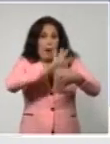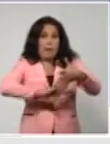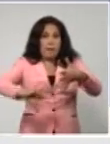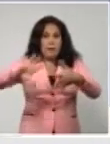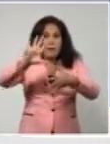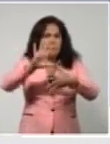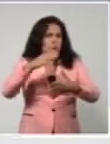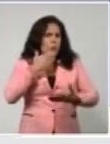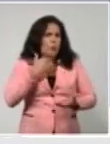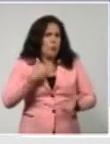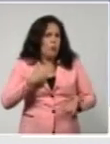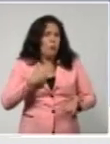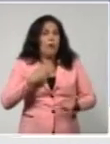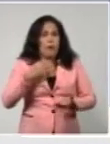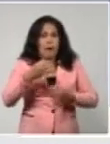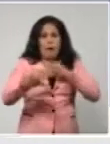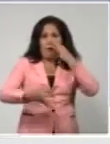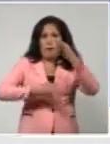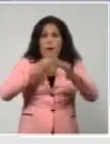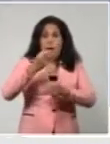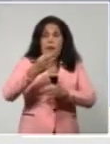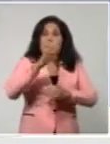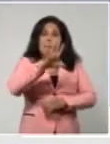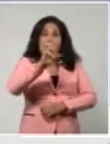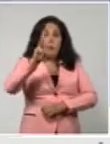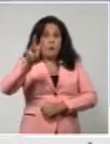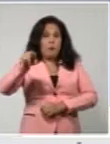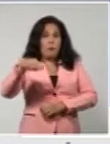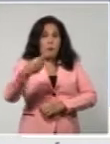the Americas, which currently accounts for